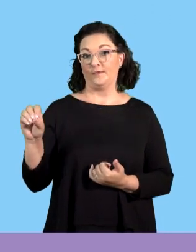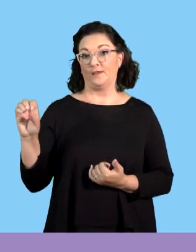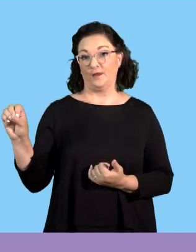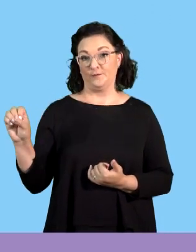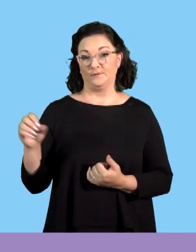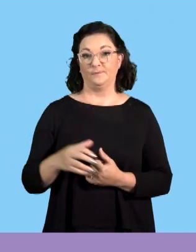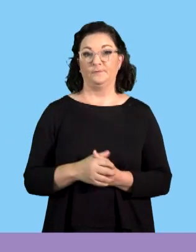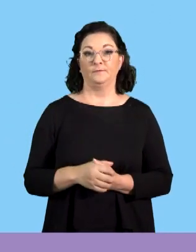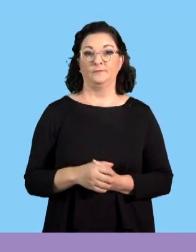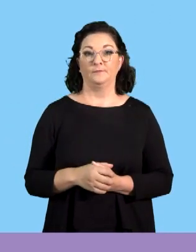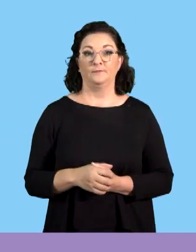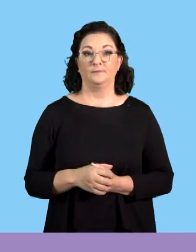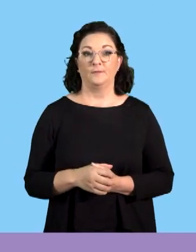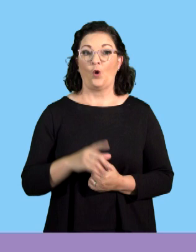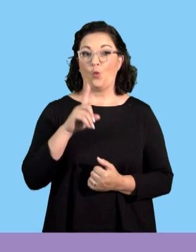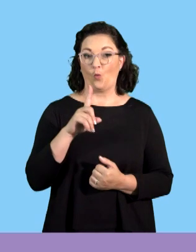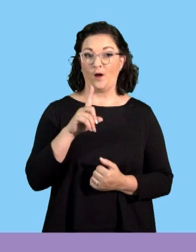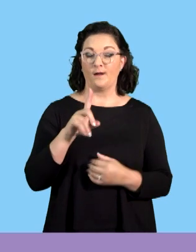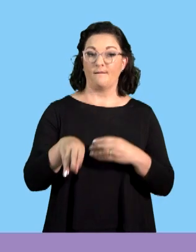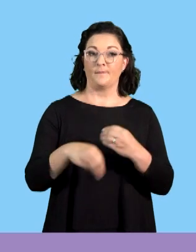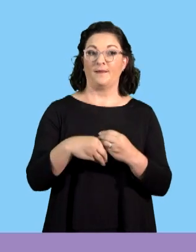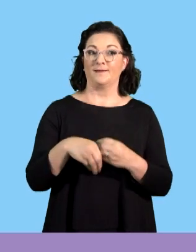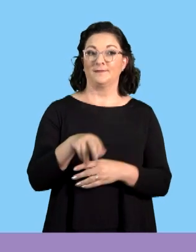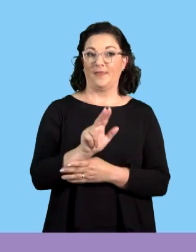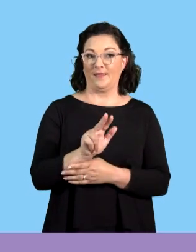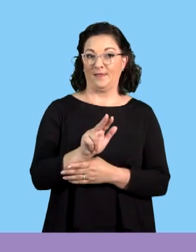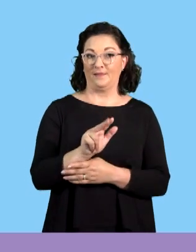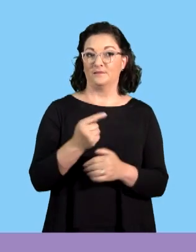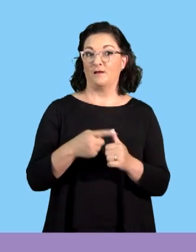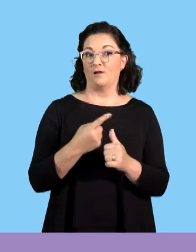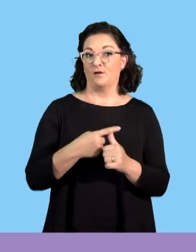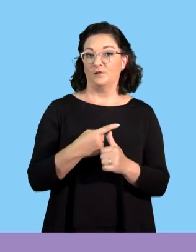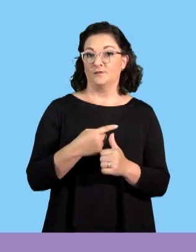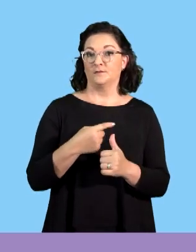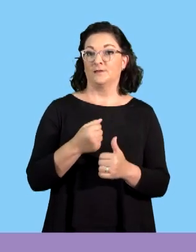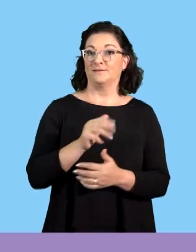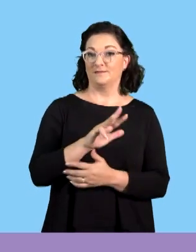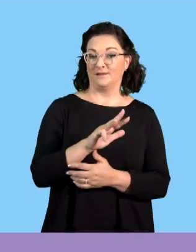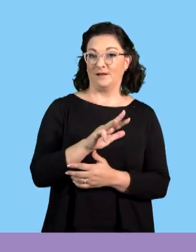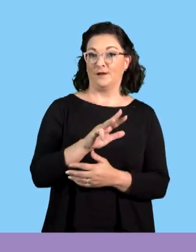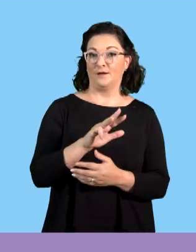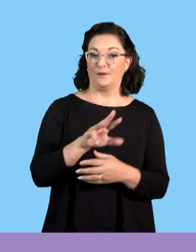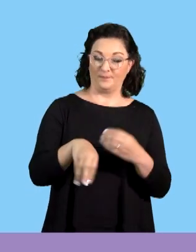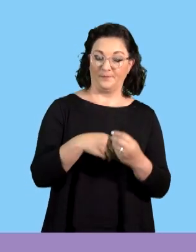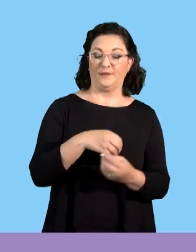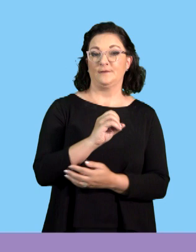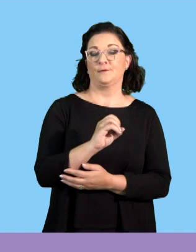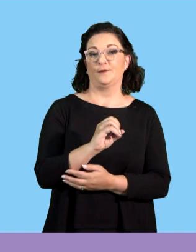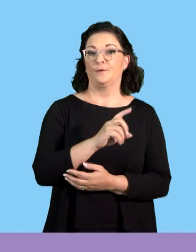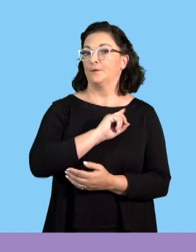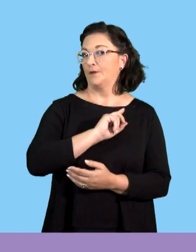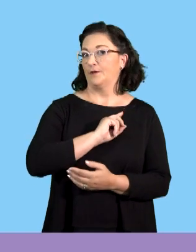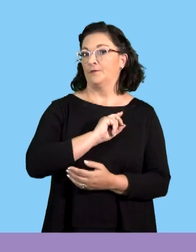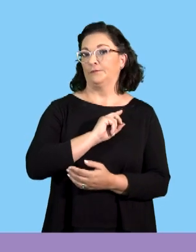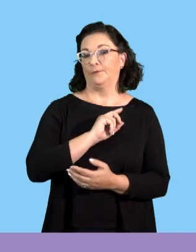This would be, we said 1 plus 8, which will give you 9, plus 0 remains 9. So you